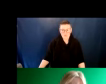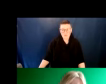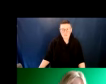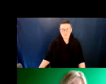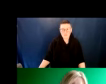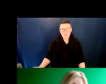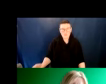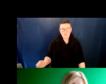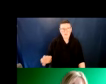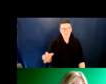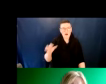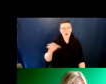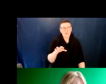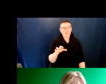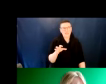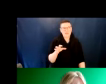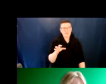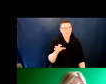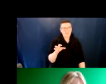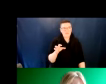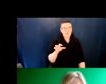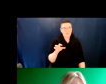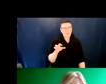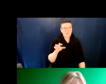you use concrete